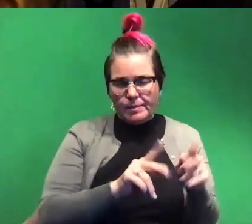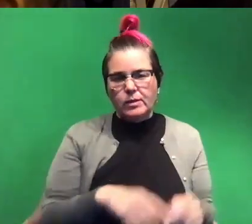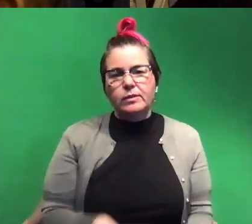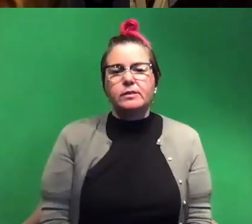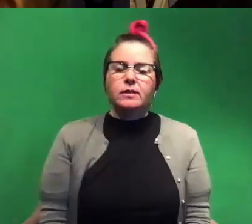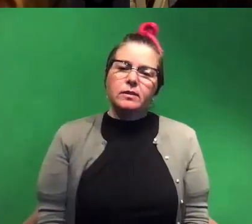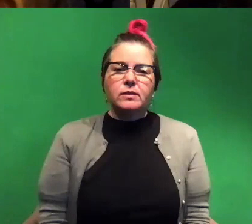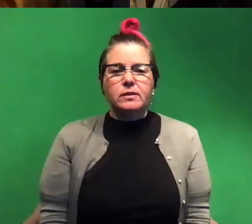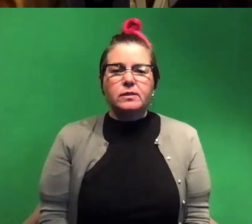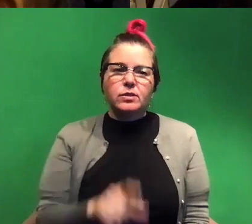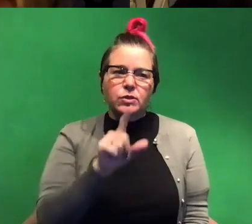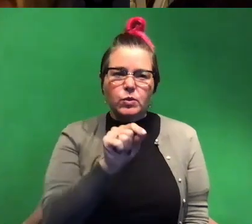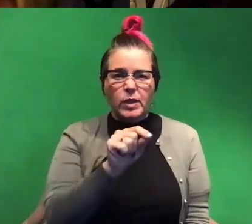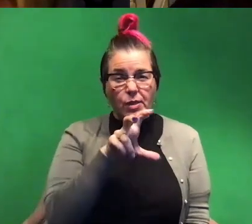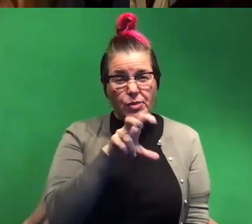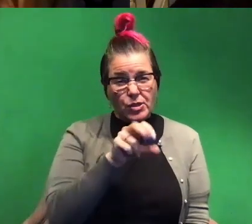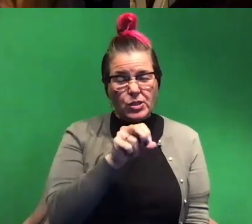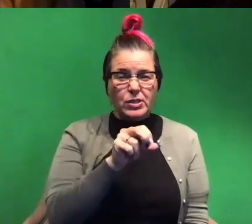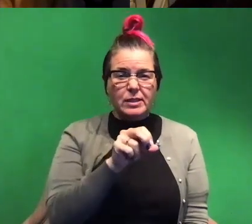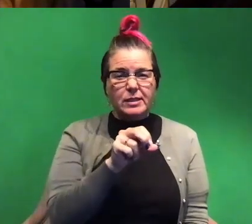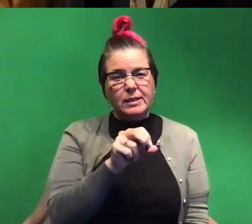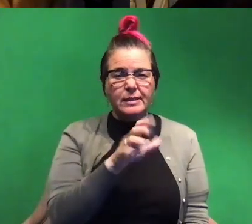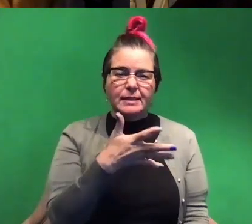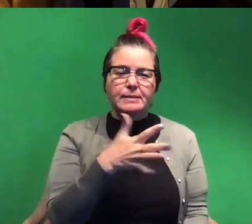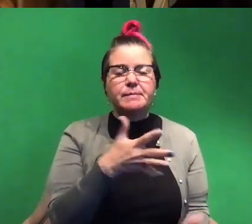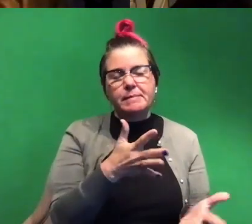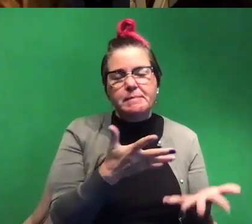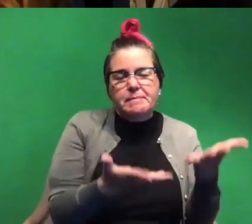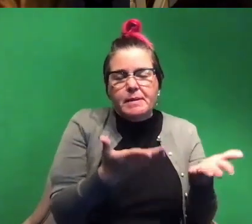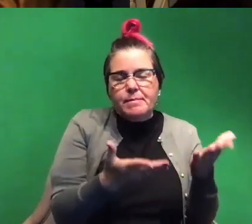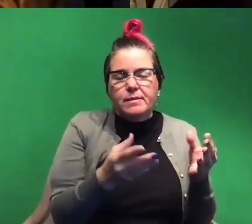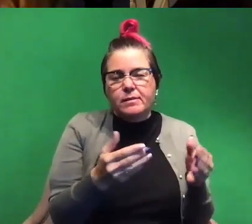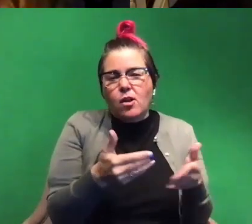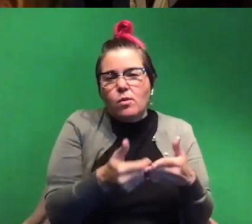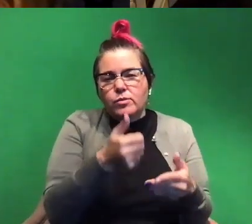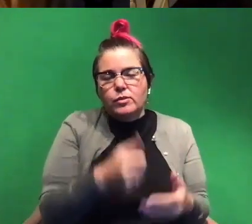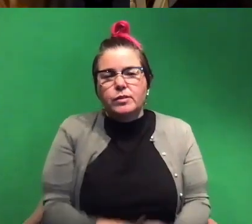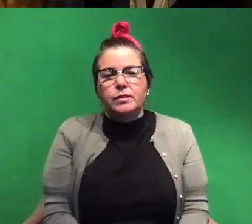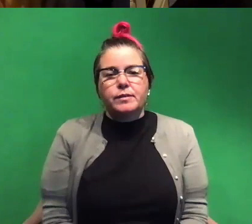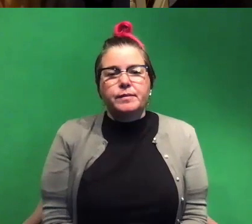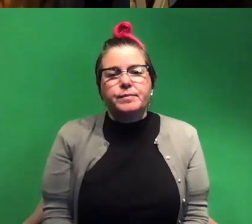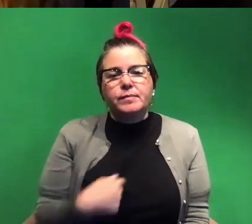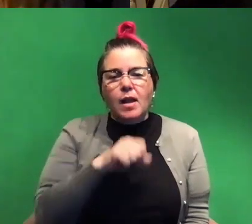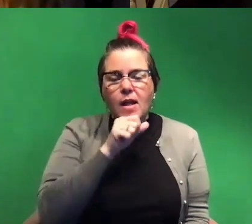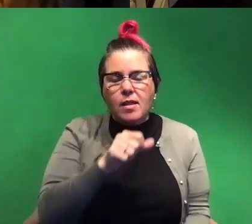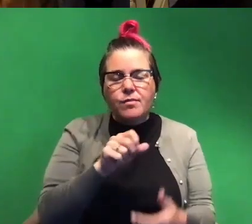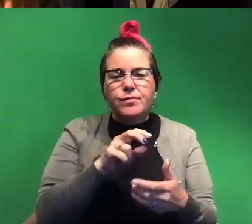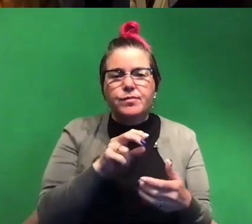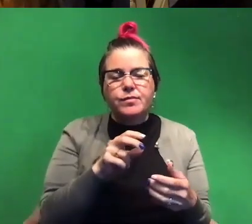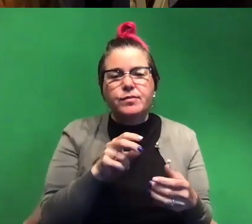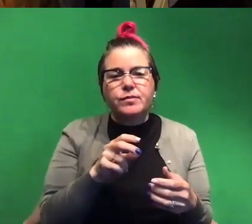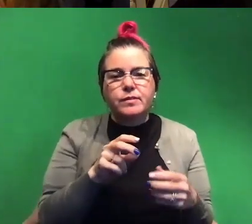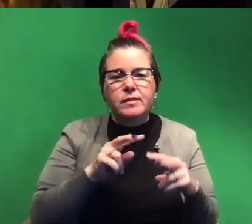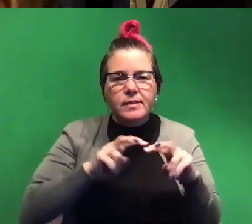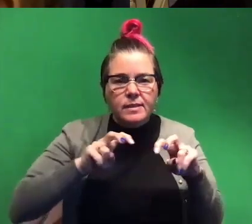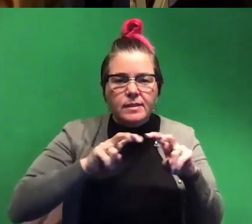early 2030s is a lot more realistic. I love reading into like the